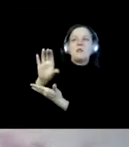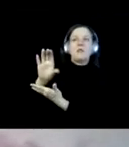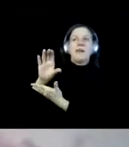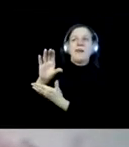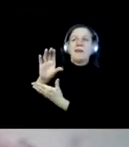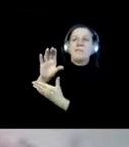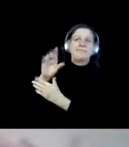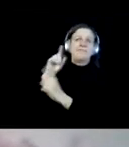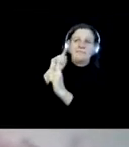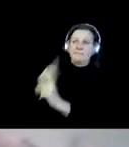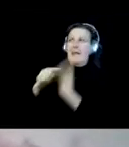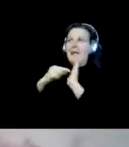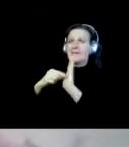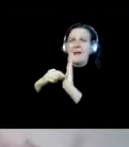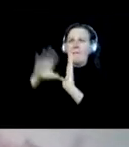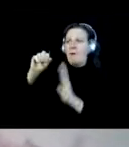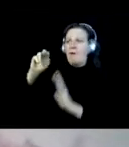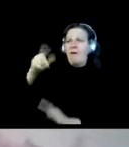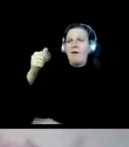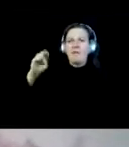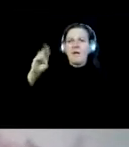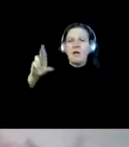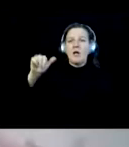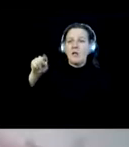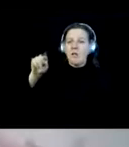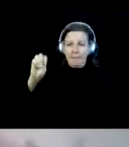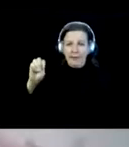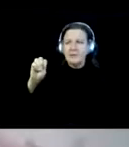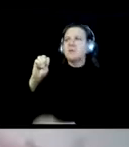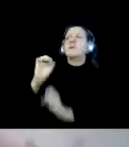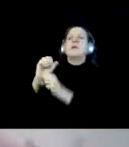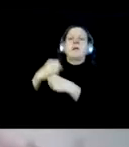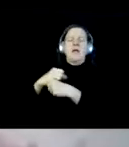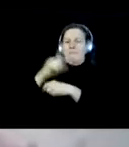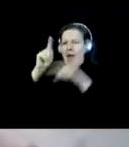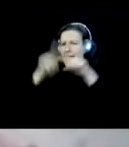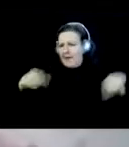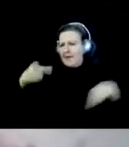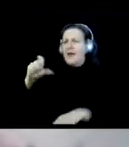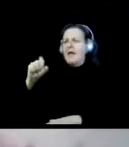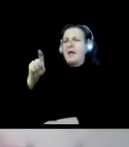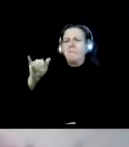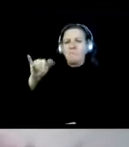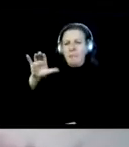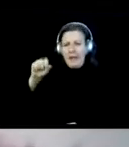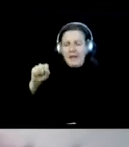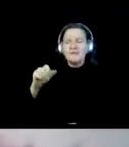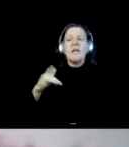entire suburbs, and then made all these plastics. And these things felt really like precursors for